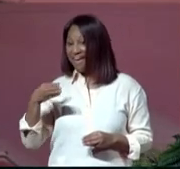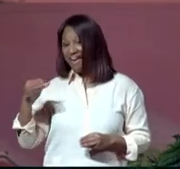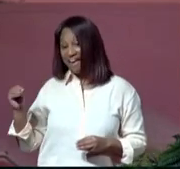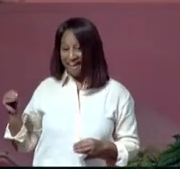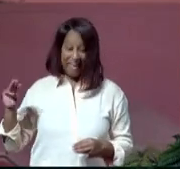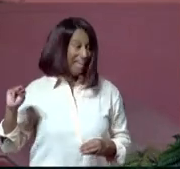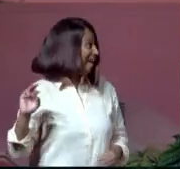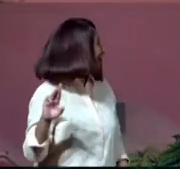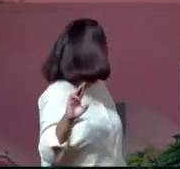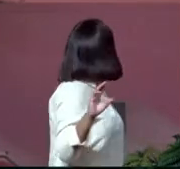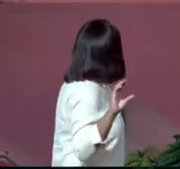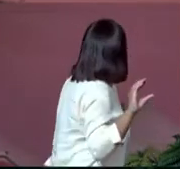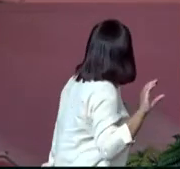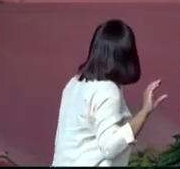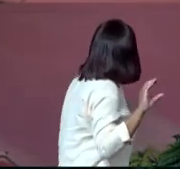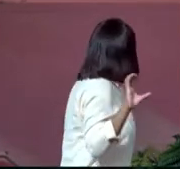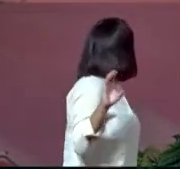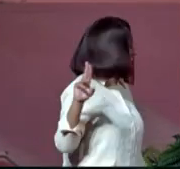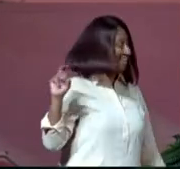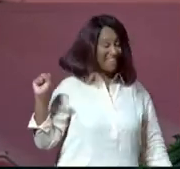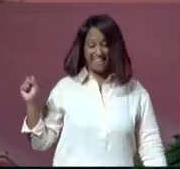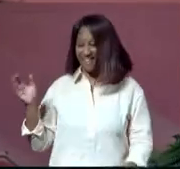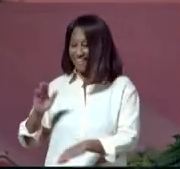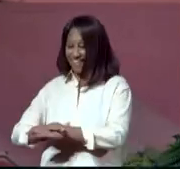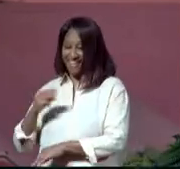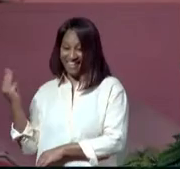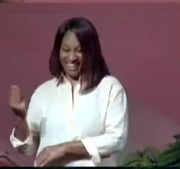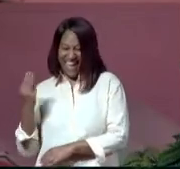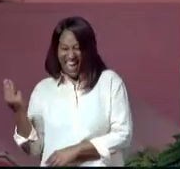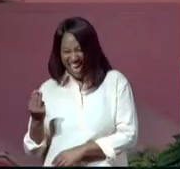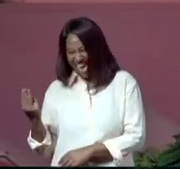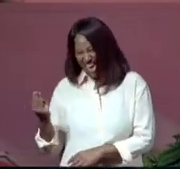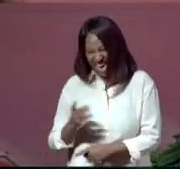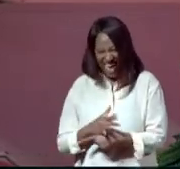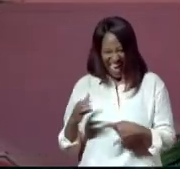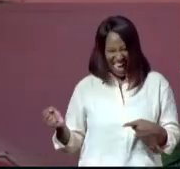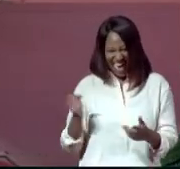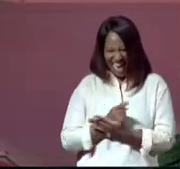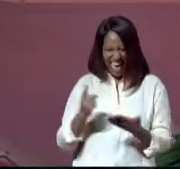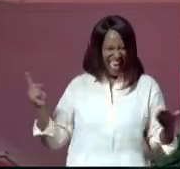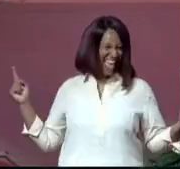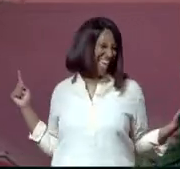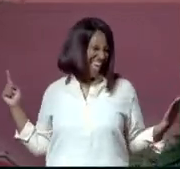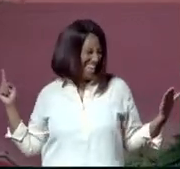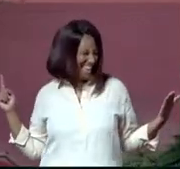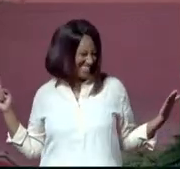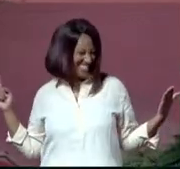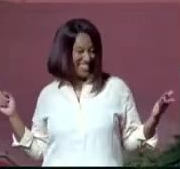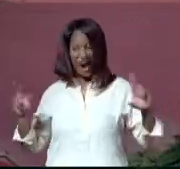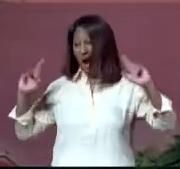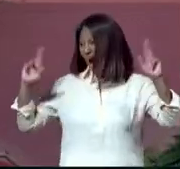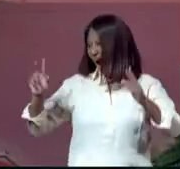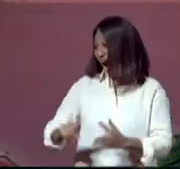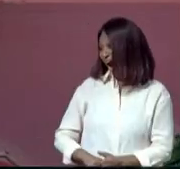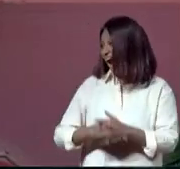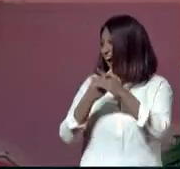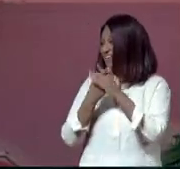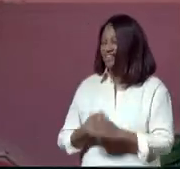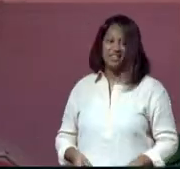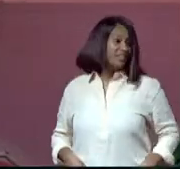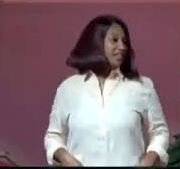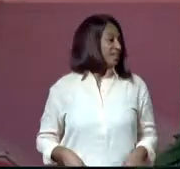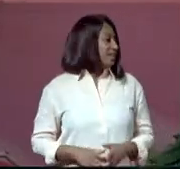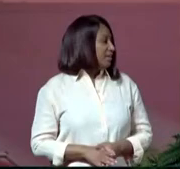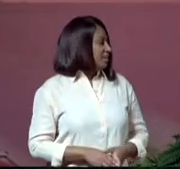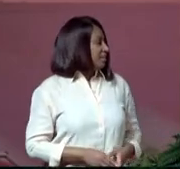on Wednesday. It's just gonna be an amazing week. So hey, let's get this party started right. If you've got your, we used to say